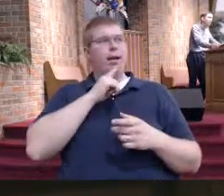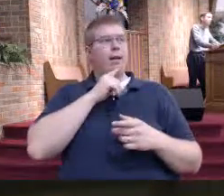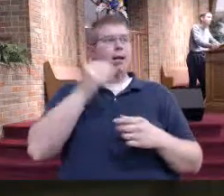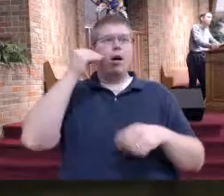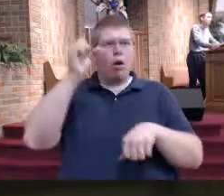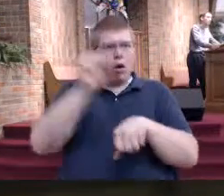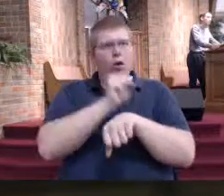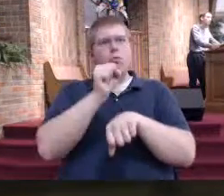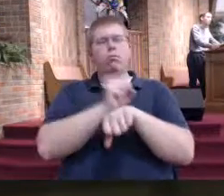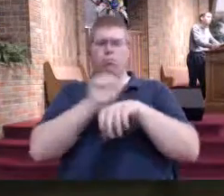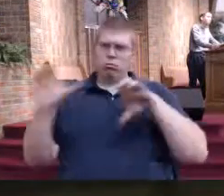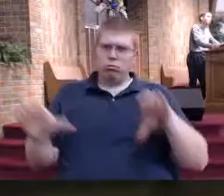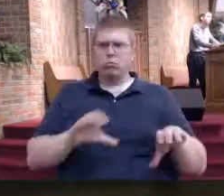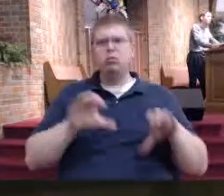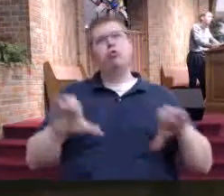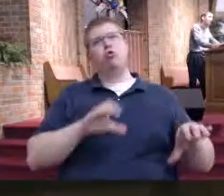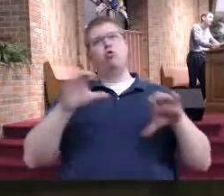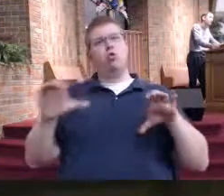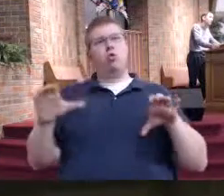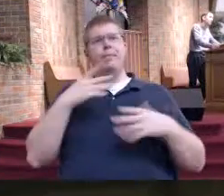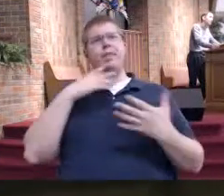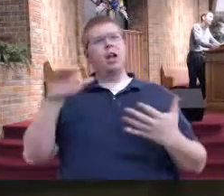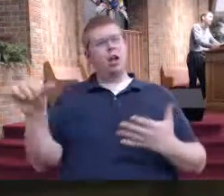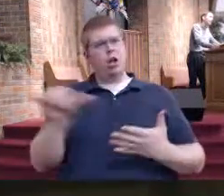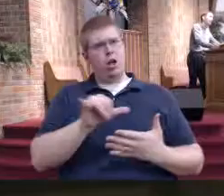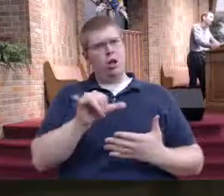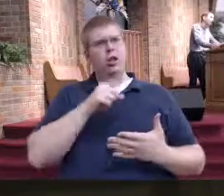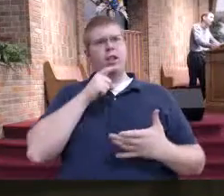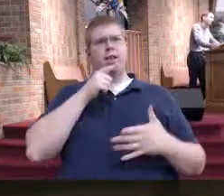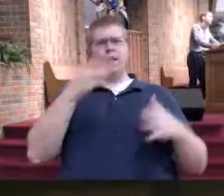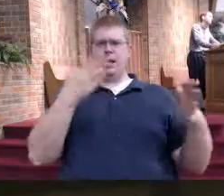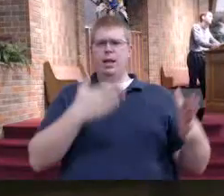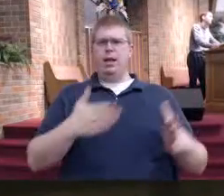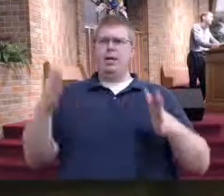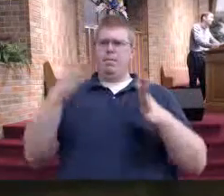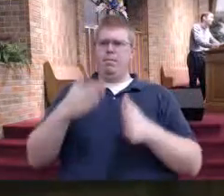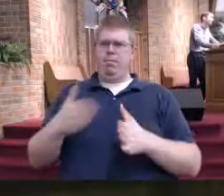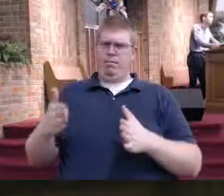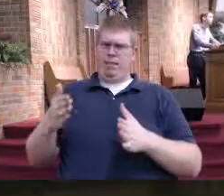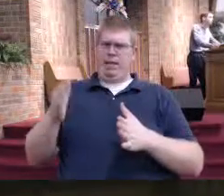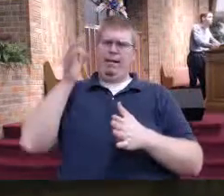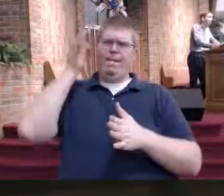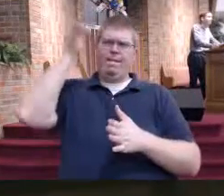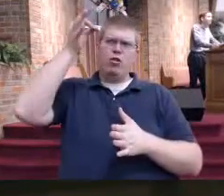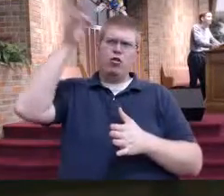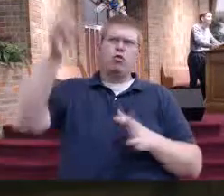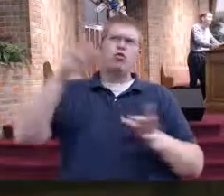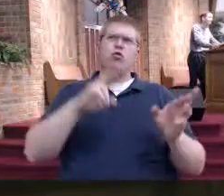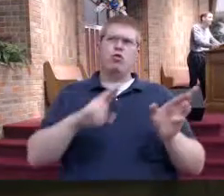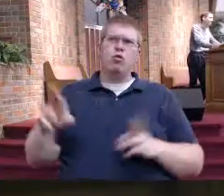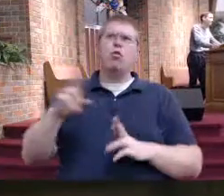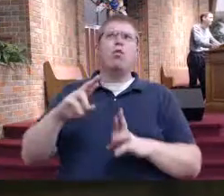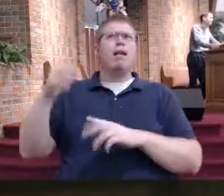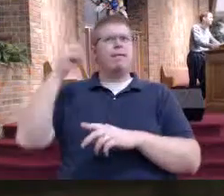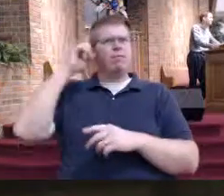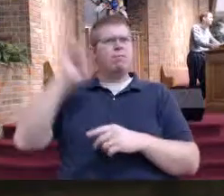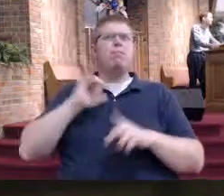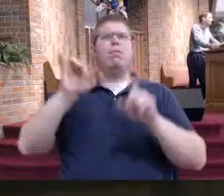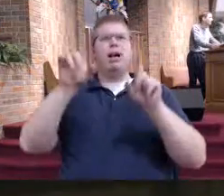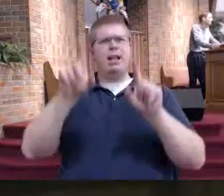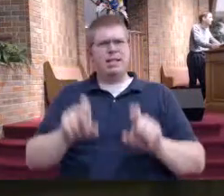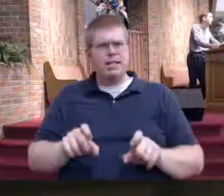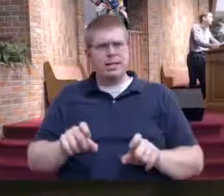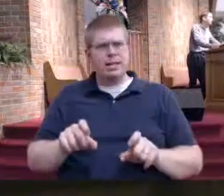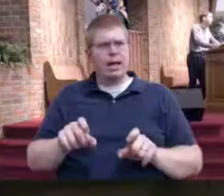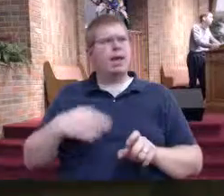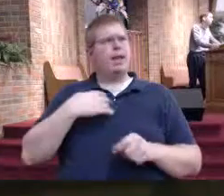and also plan the days prior and a lot of times minutes prior to the exam